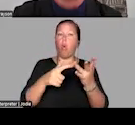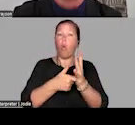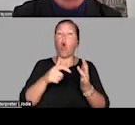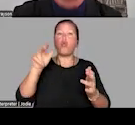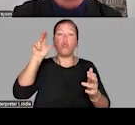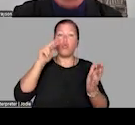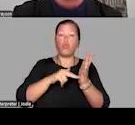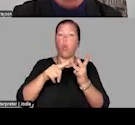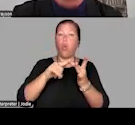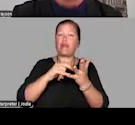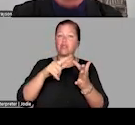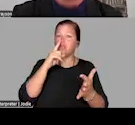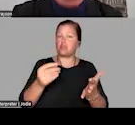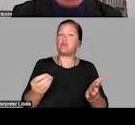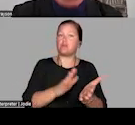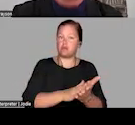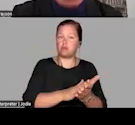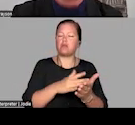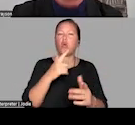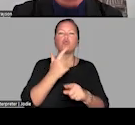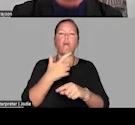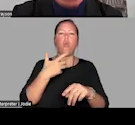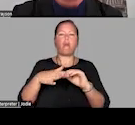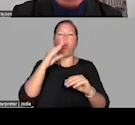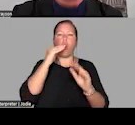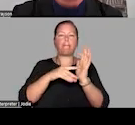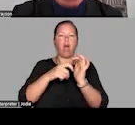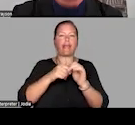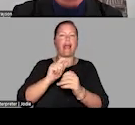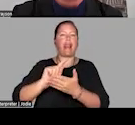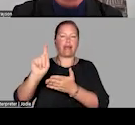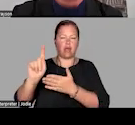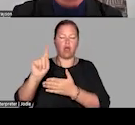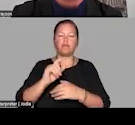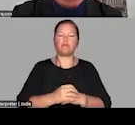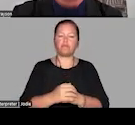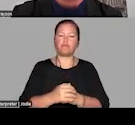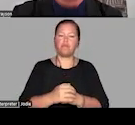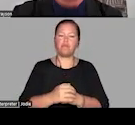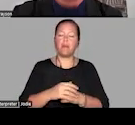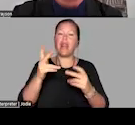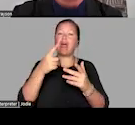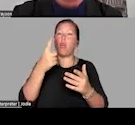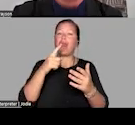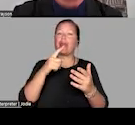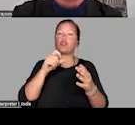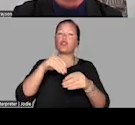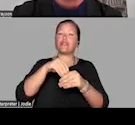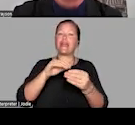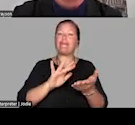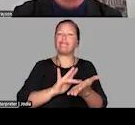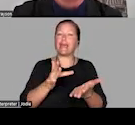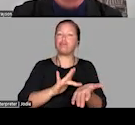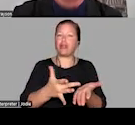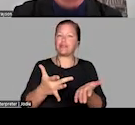watermarking. But I'll talk about watermarking a bit later. But content fingerprinting is another technique. What if we